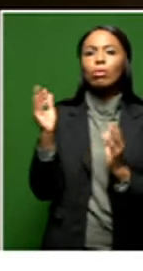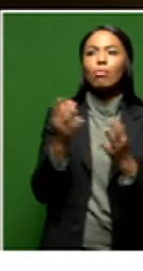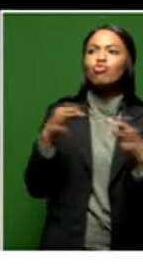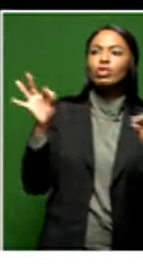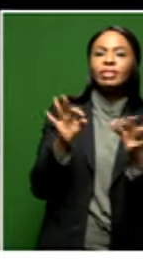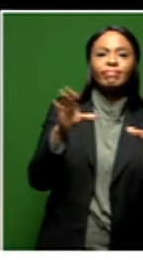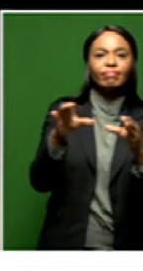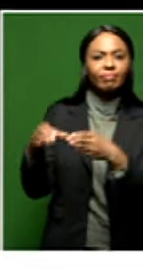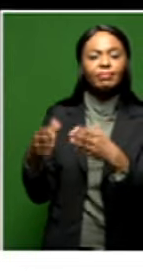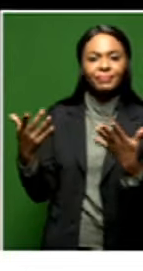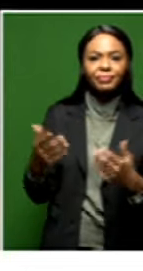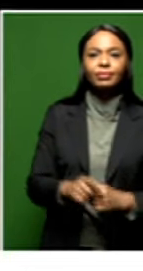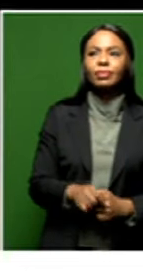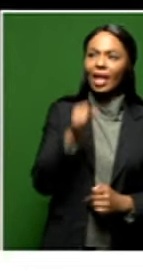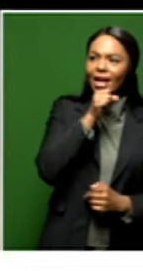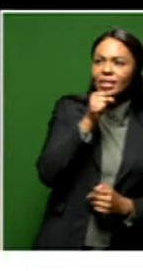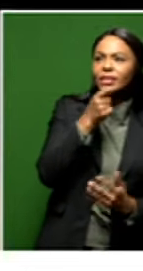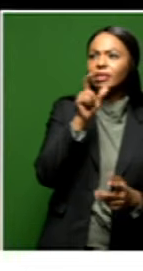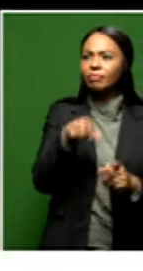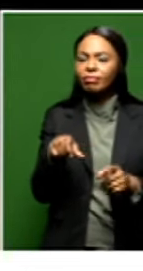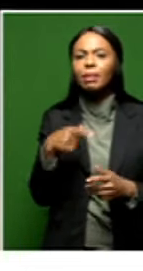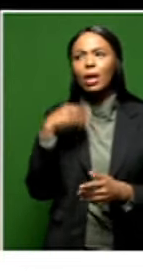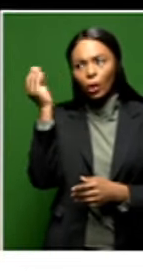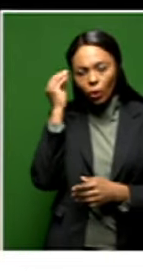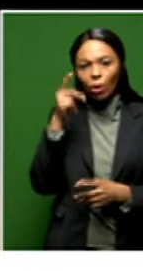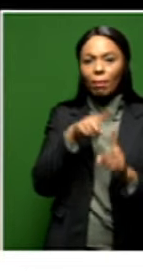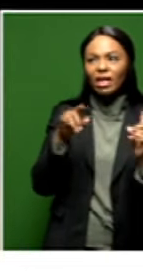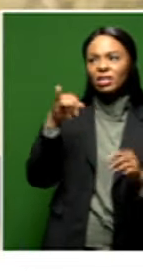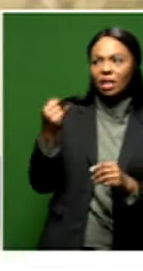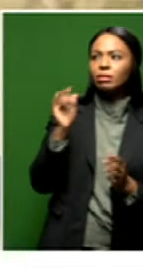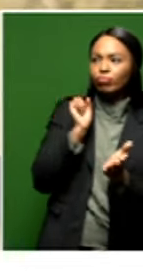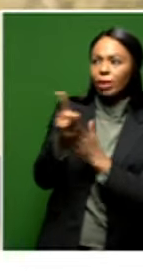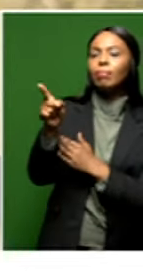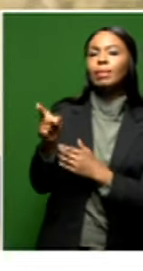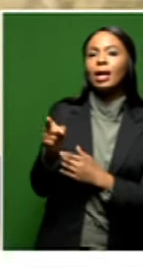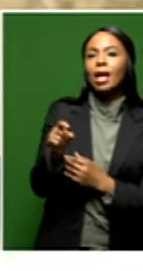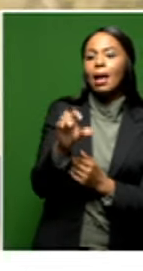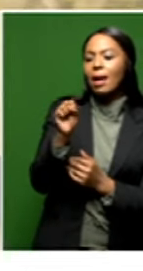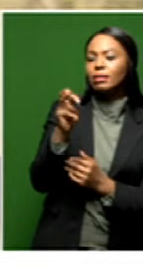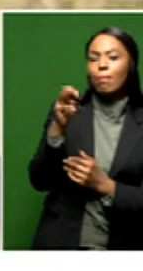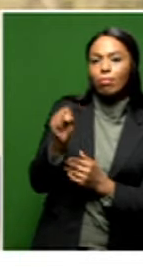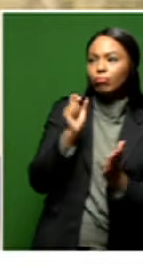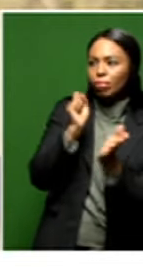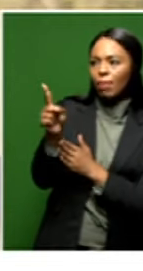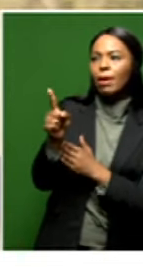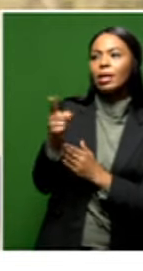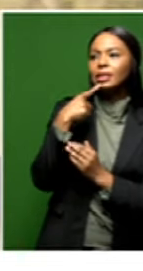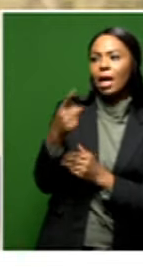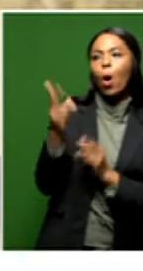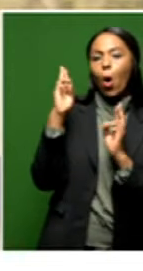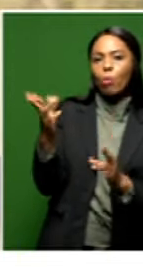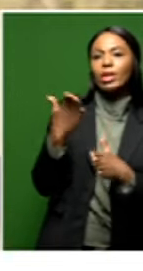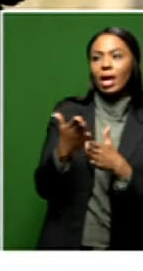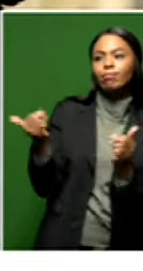indie artists. So I just sent him a text message with the song and said, "Hey, I was hoping that you could sing this with me as a